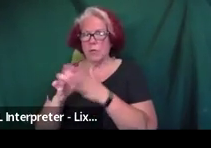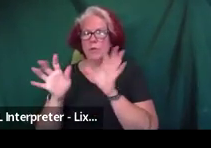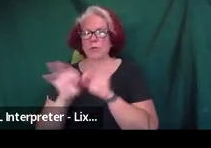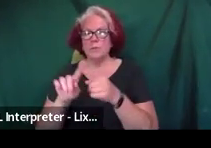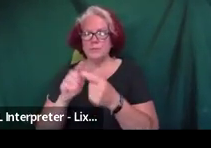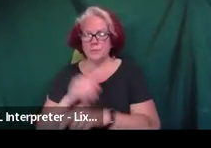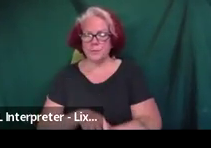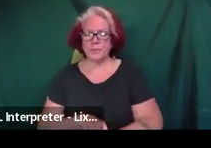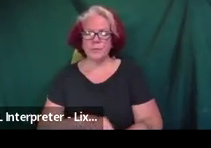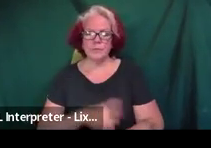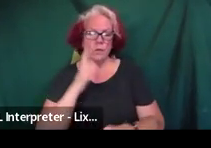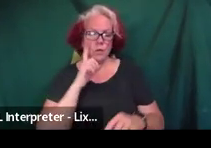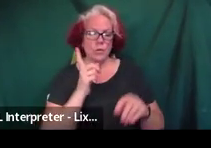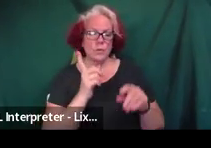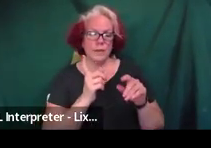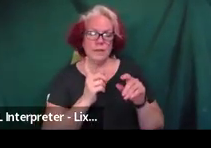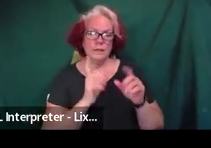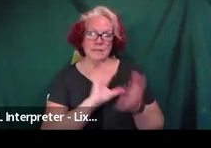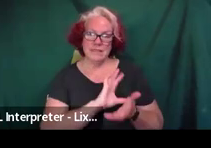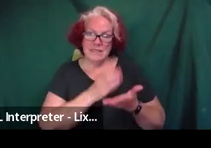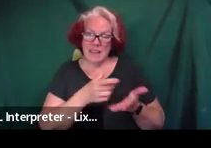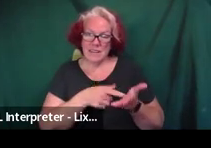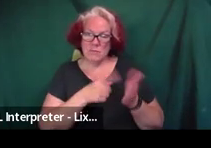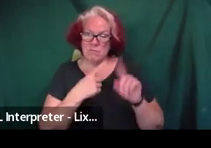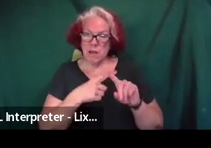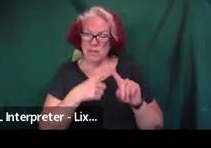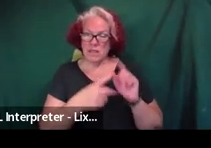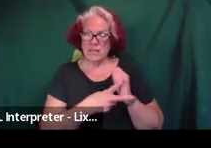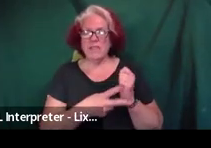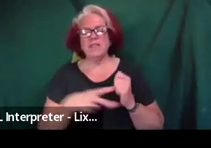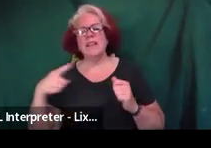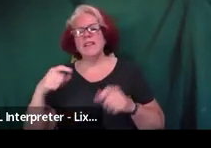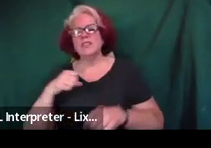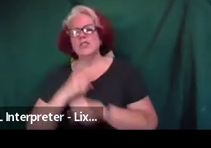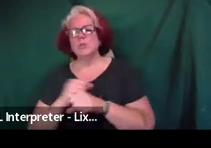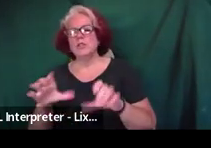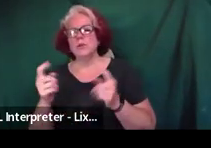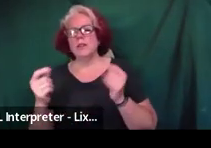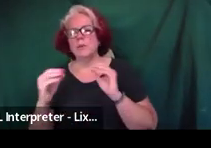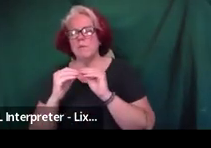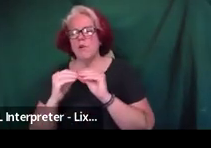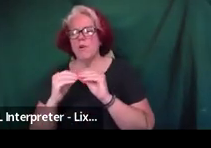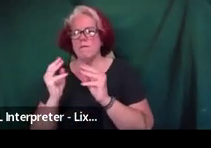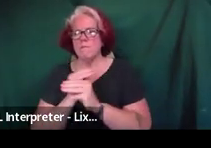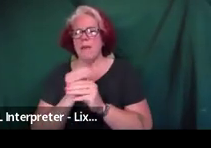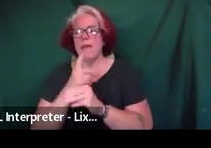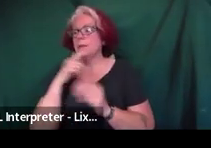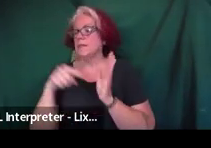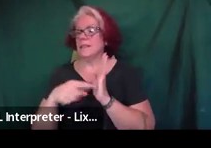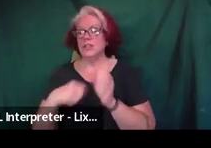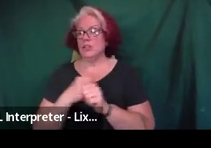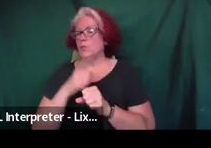think net positive for this meaning year as well? Meaning net positive savings. For this year, let us do a little more math, because we're not really saving anything this year.